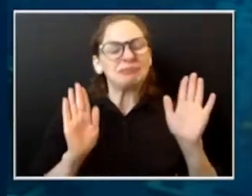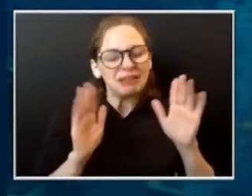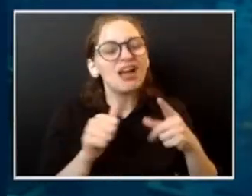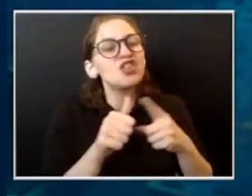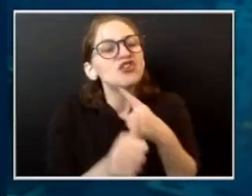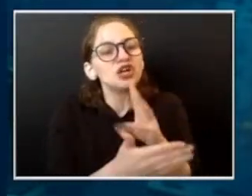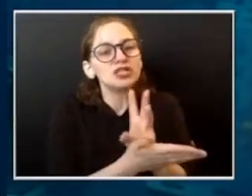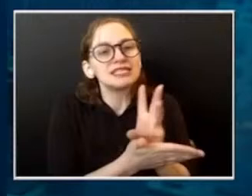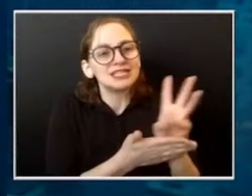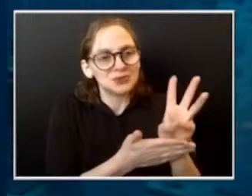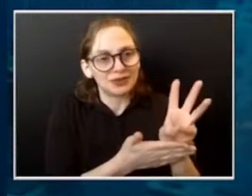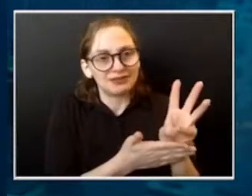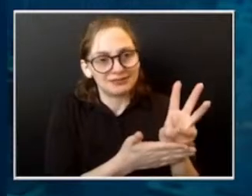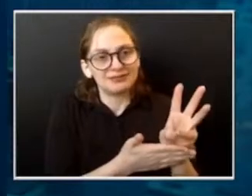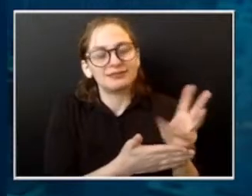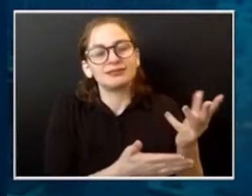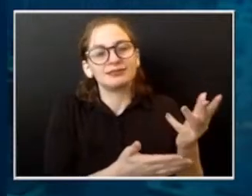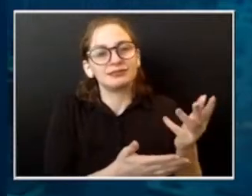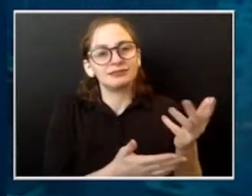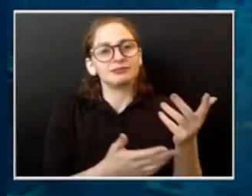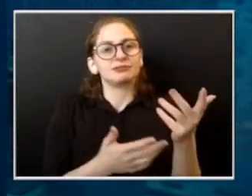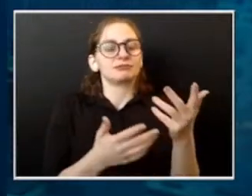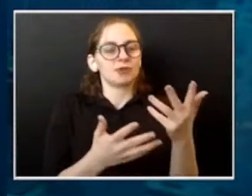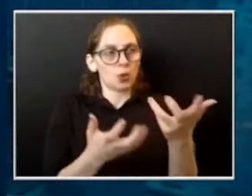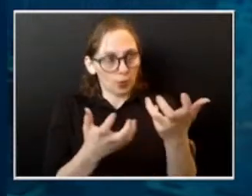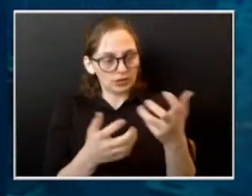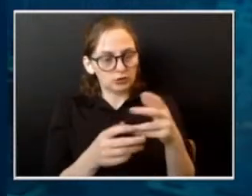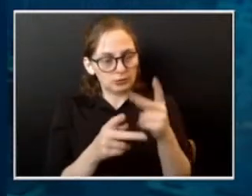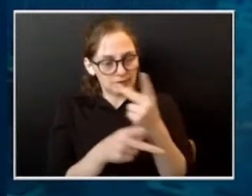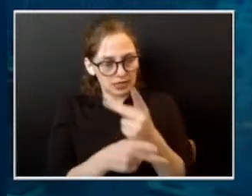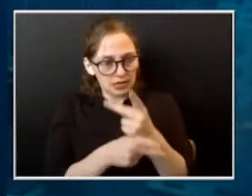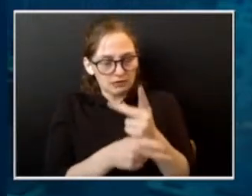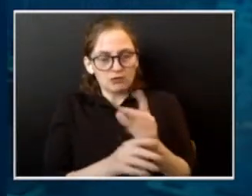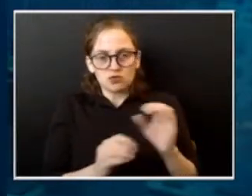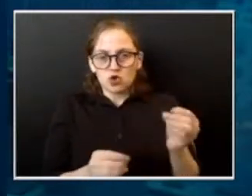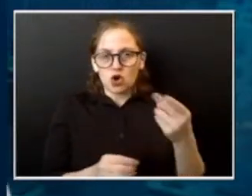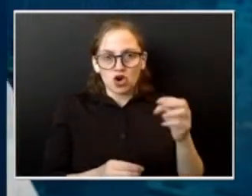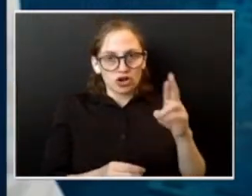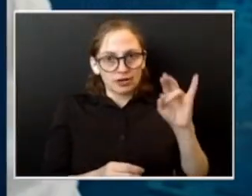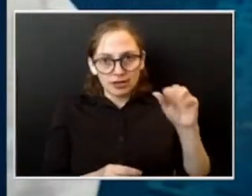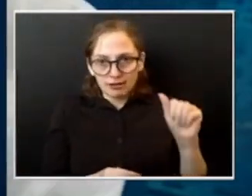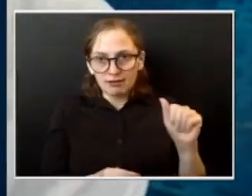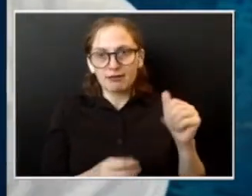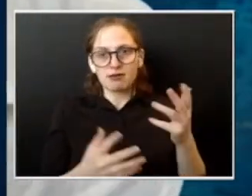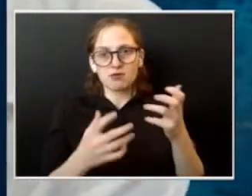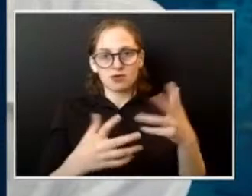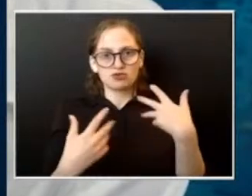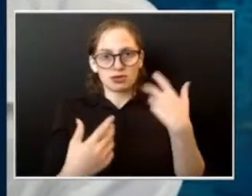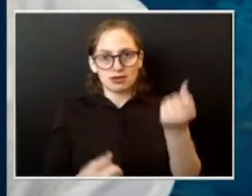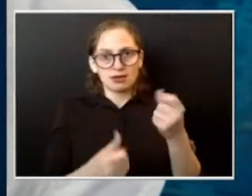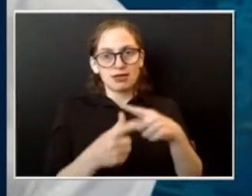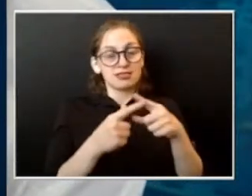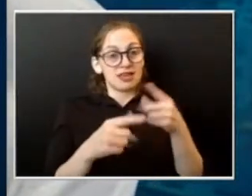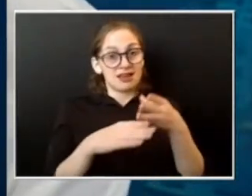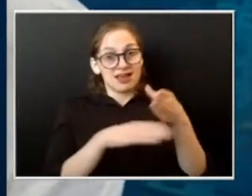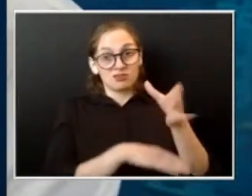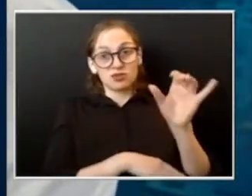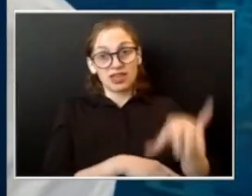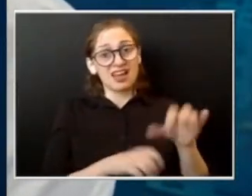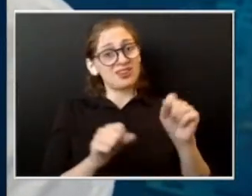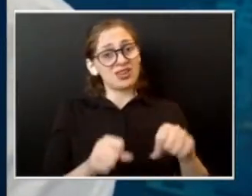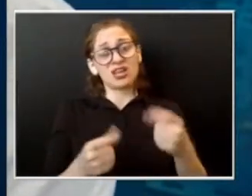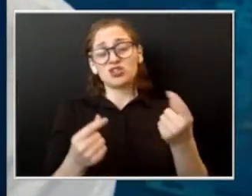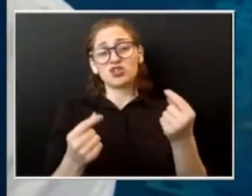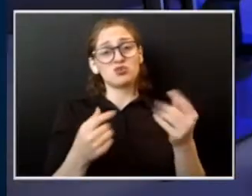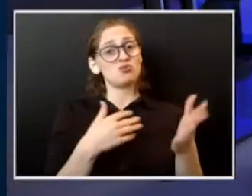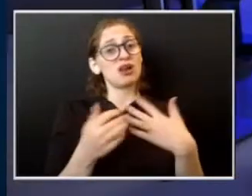people overexerting themselves, getting hernia, or want them to heal. And then after that, I always tell the donors you can do anything you want. Aside from the NSAIDs that was brought up